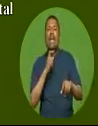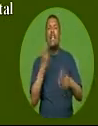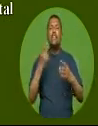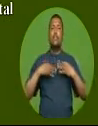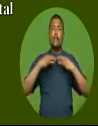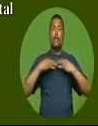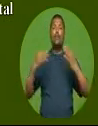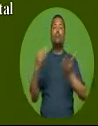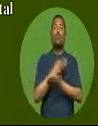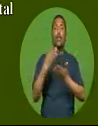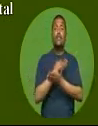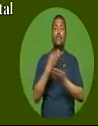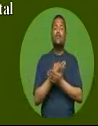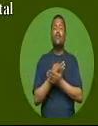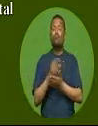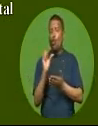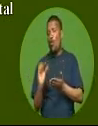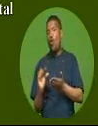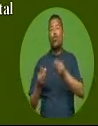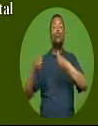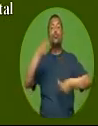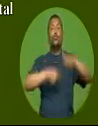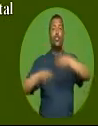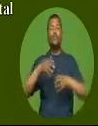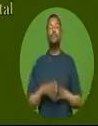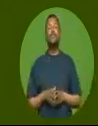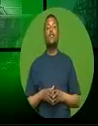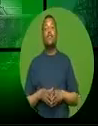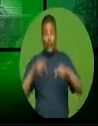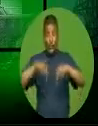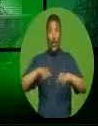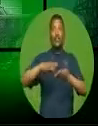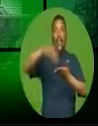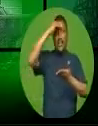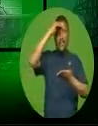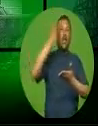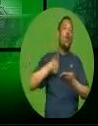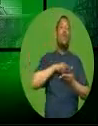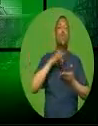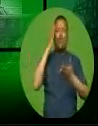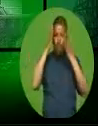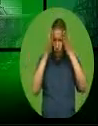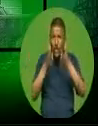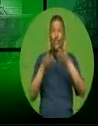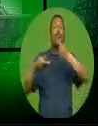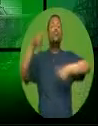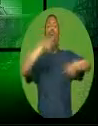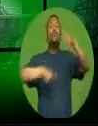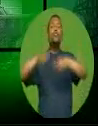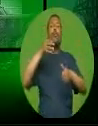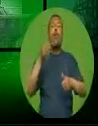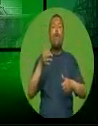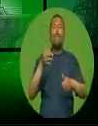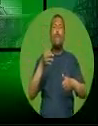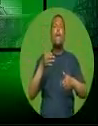metal and textile products had low contribution. In today's lesson, we will focus on the